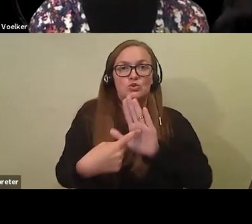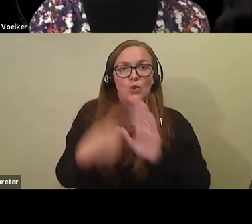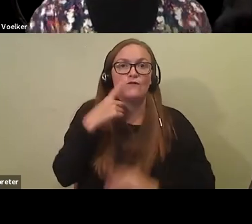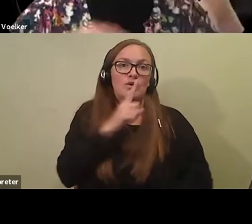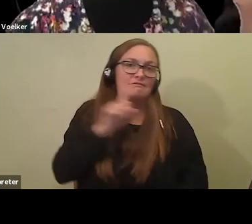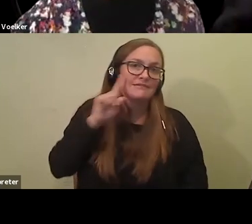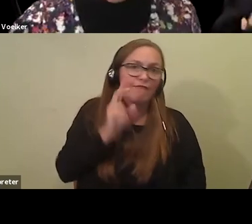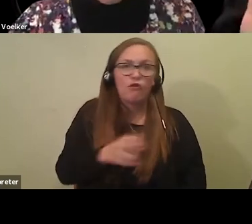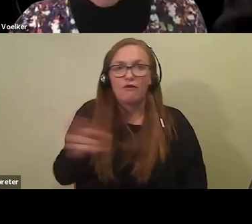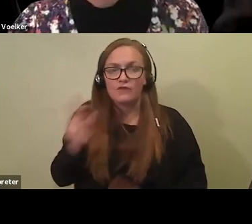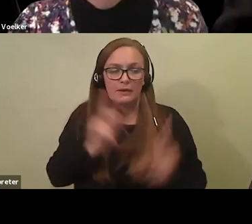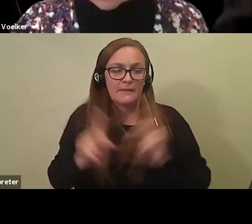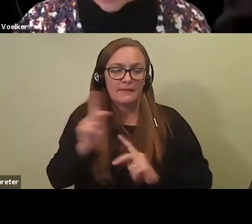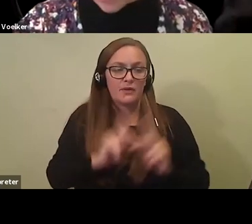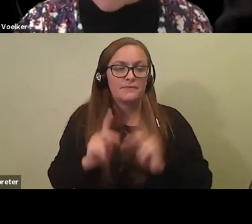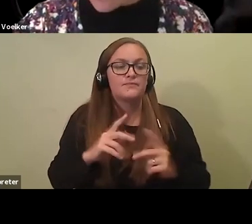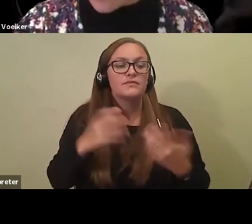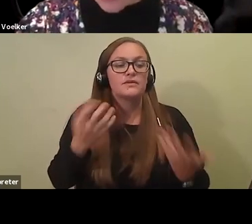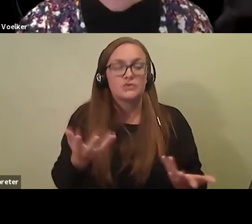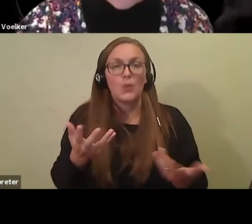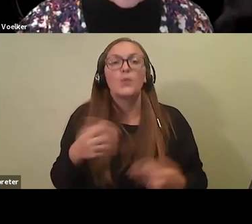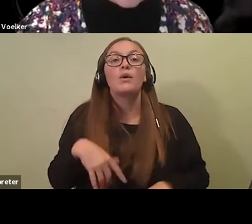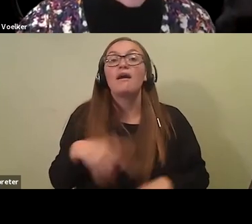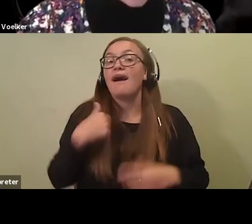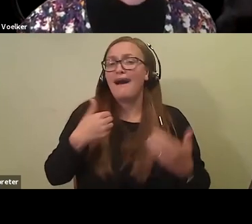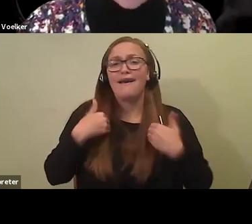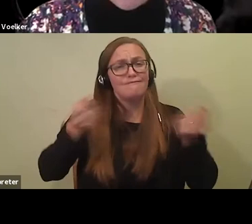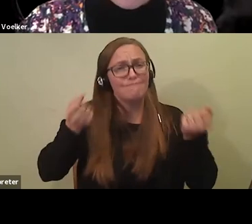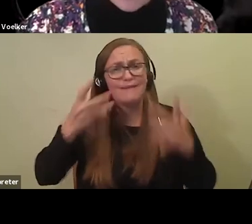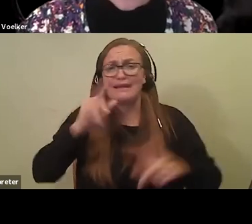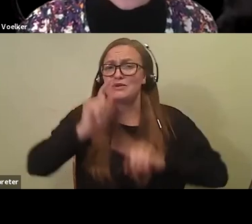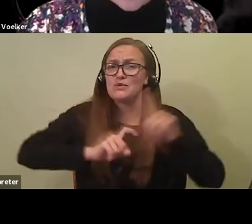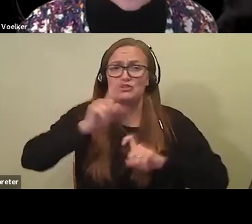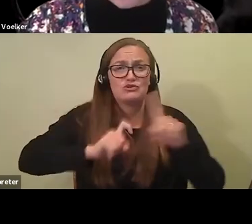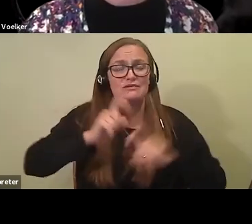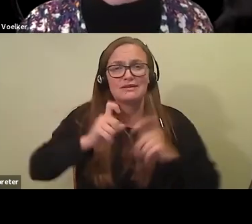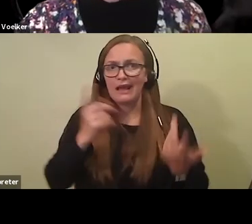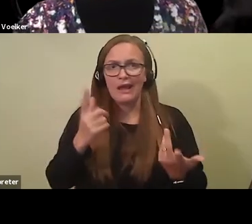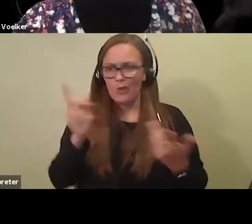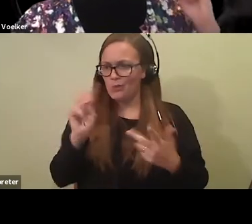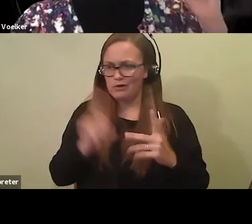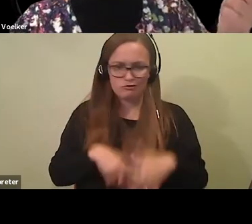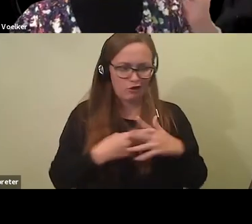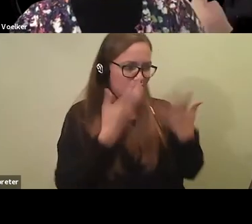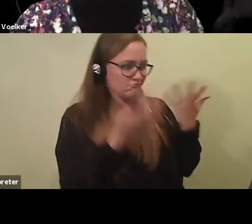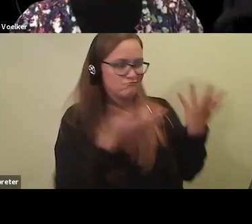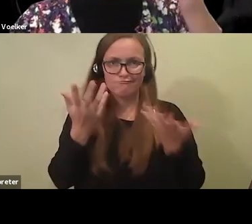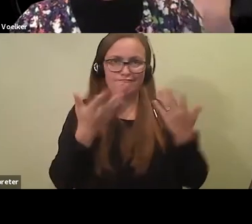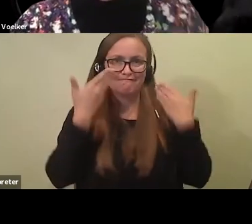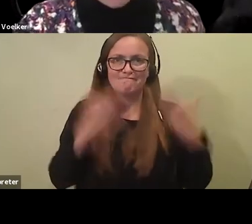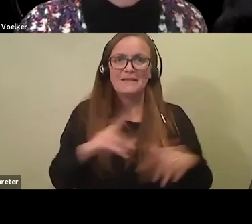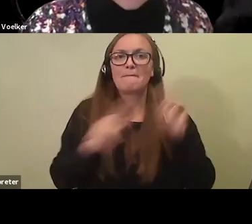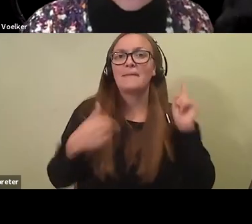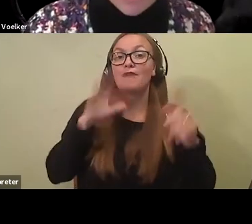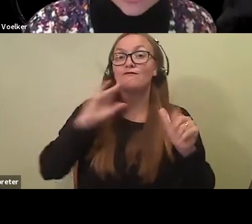audience members. So with that, I have so many questions and it's hard to pick where to begin, but I'm going to start with you,